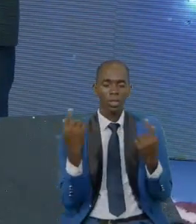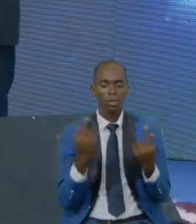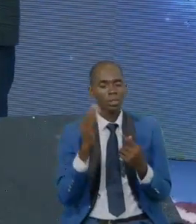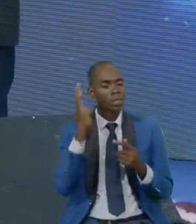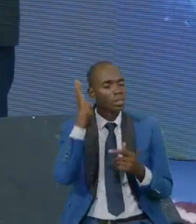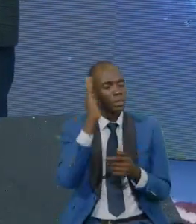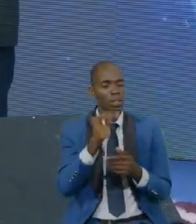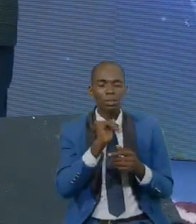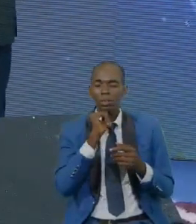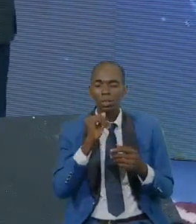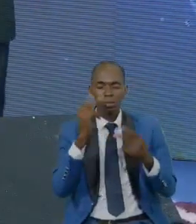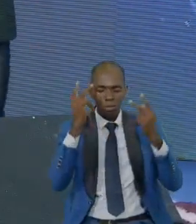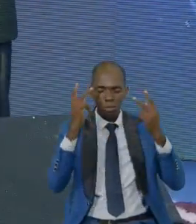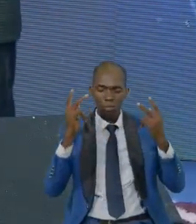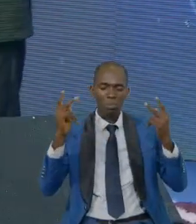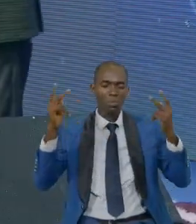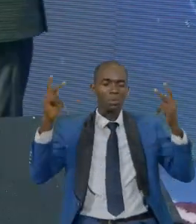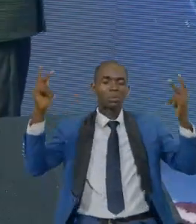prosper.